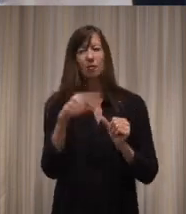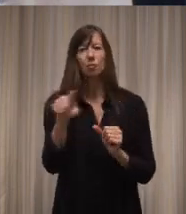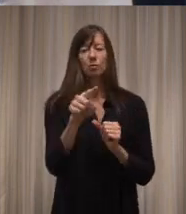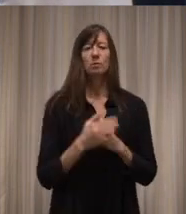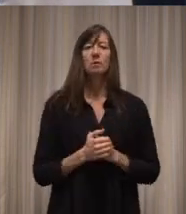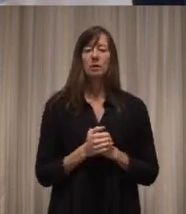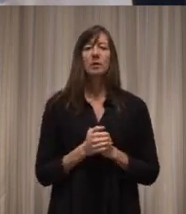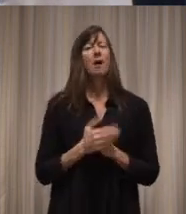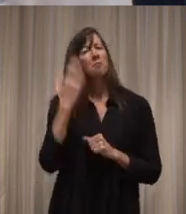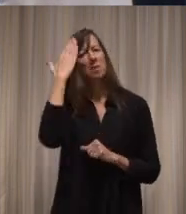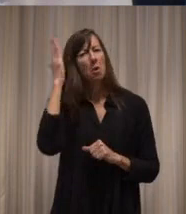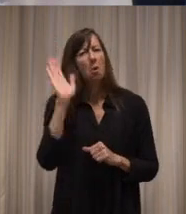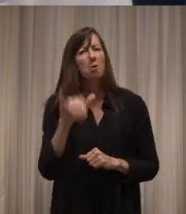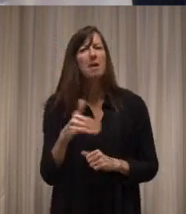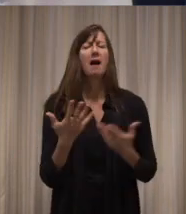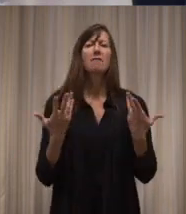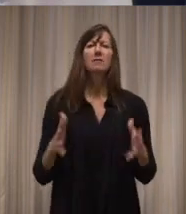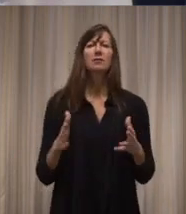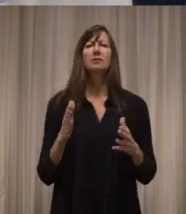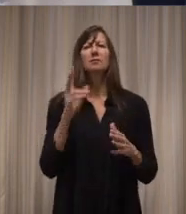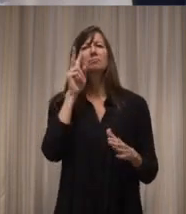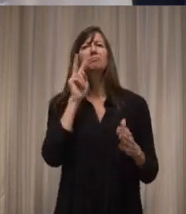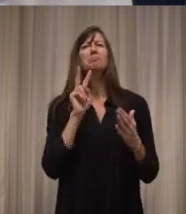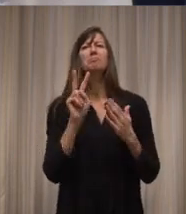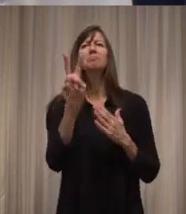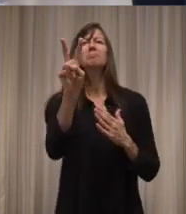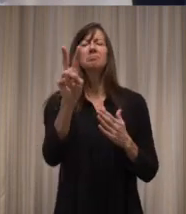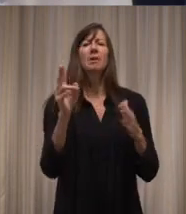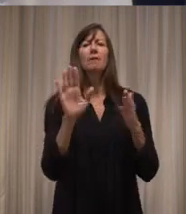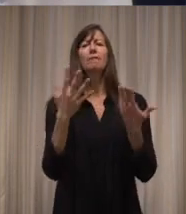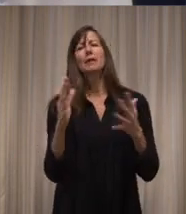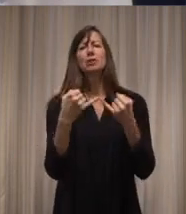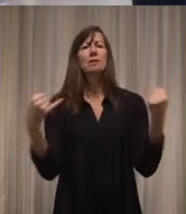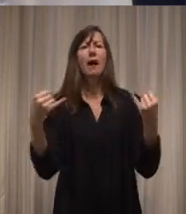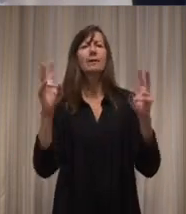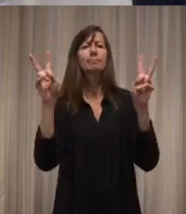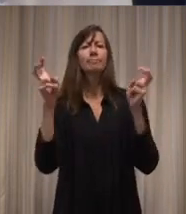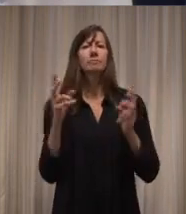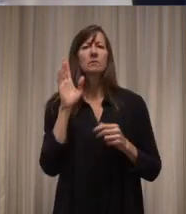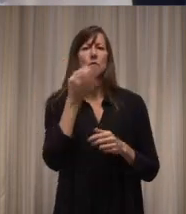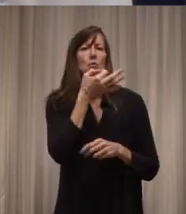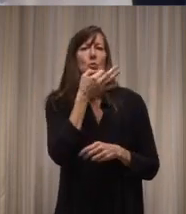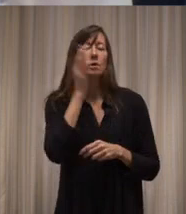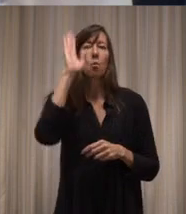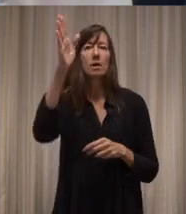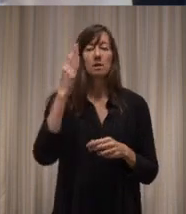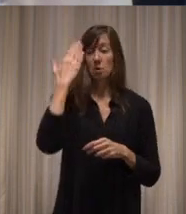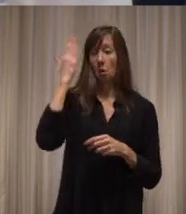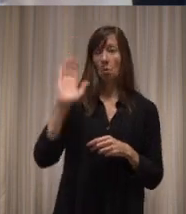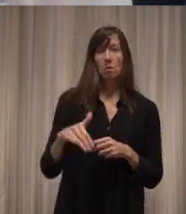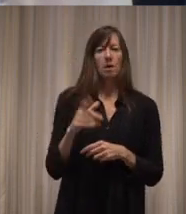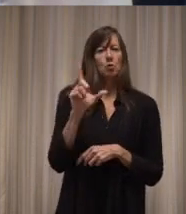sight, and I know it's been just an absolutely brutal year in 2020, and we've asked